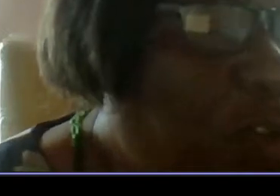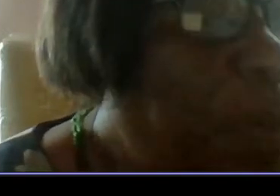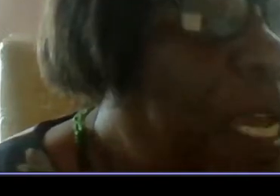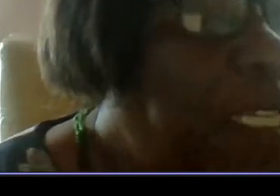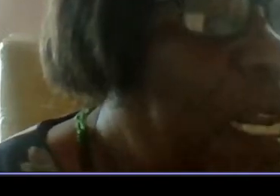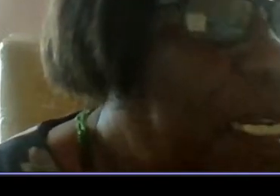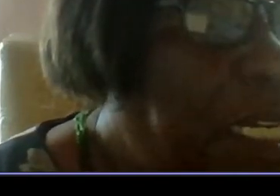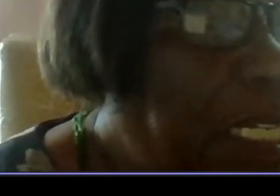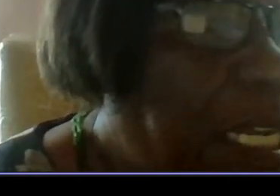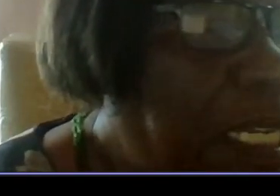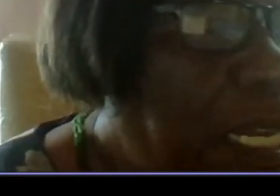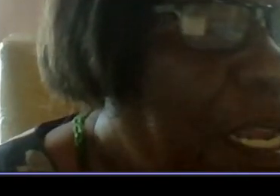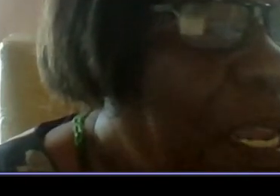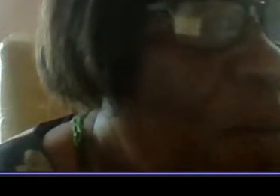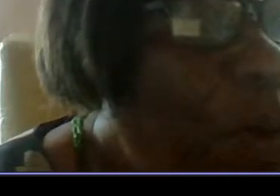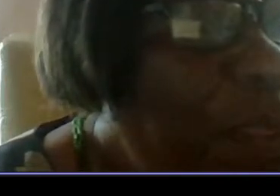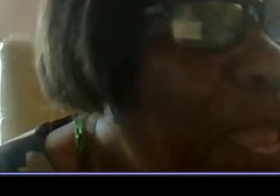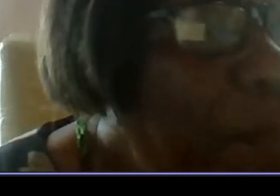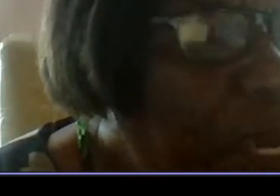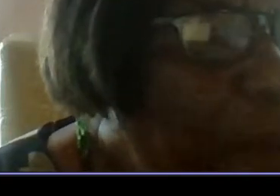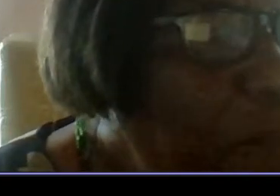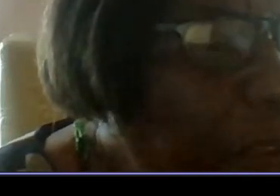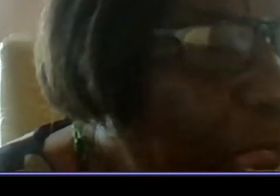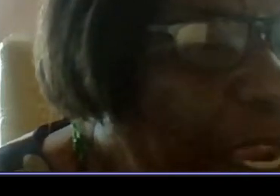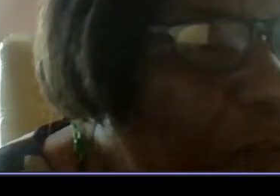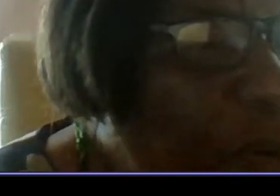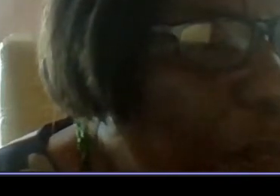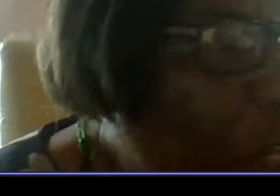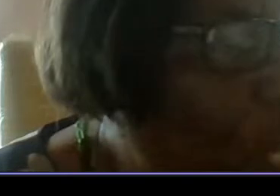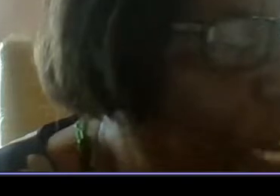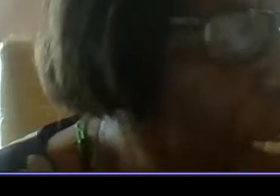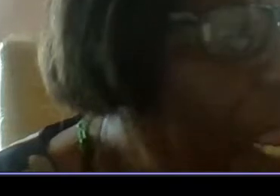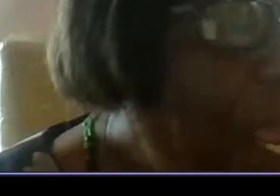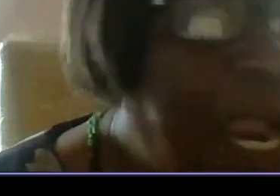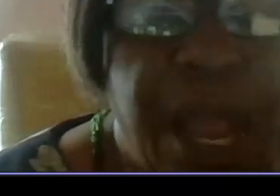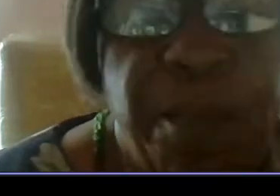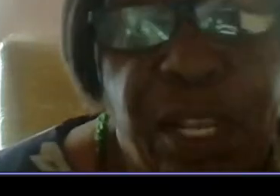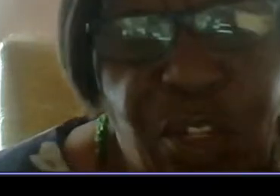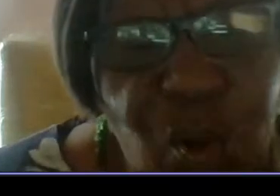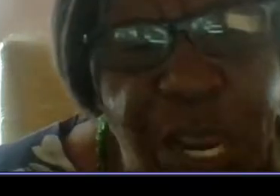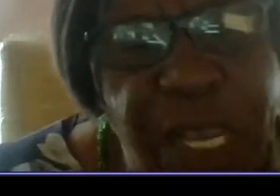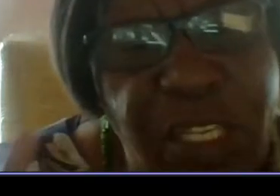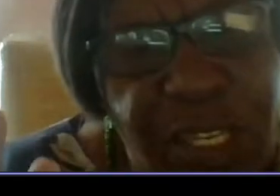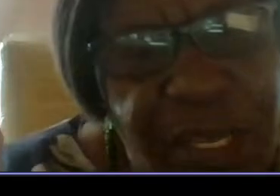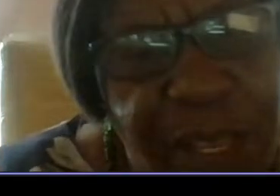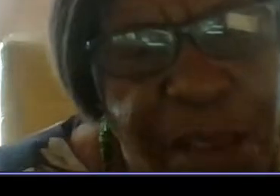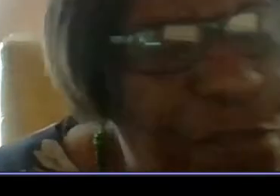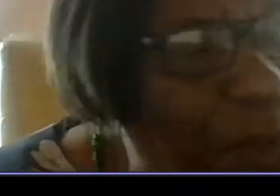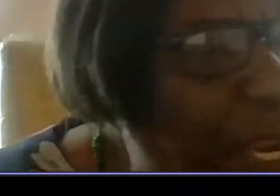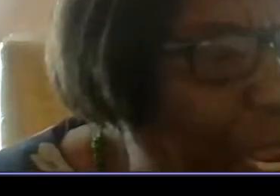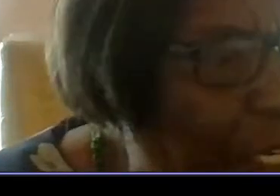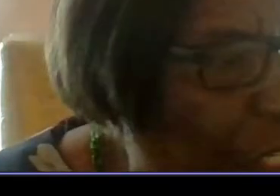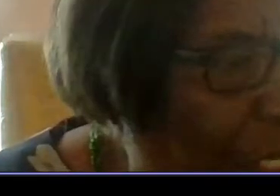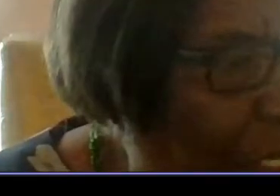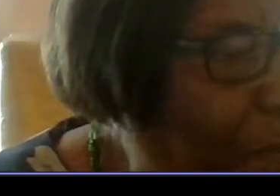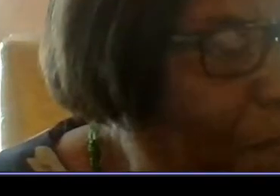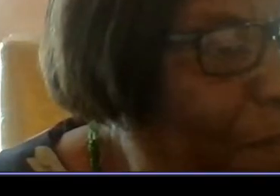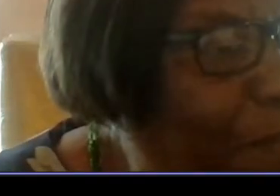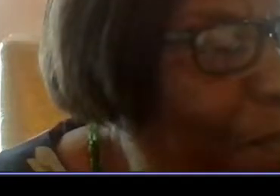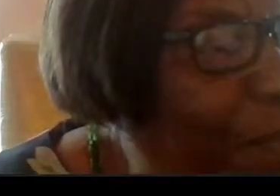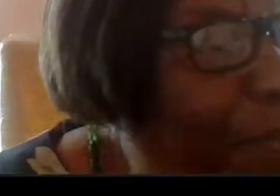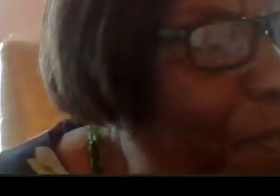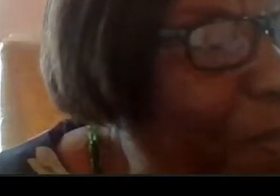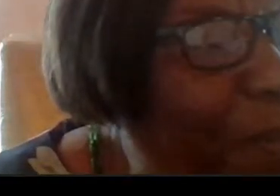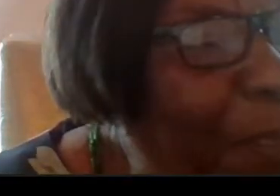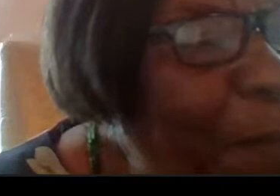housing should be accelerated with MKBA housing project. Thank you, Honourable Member. Its finality.